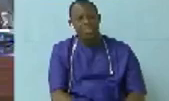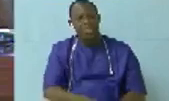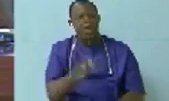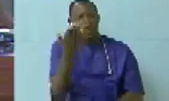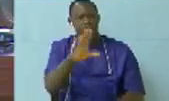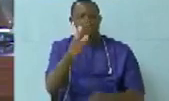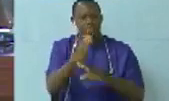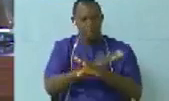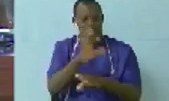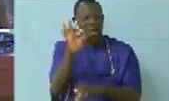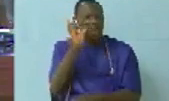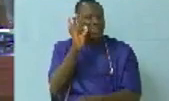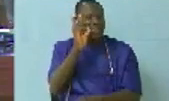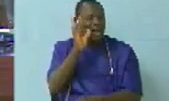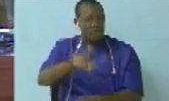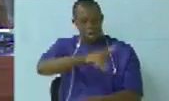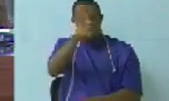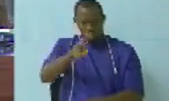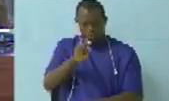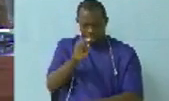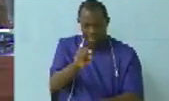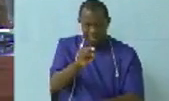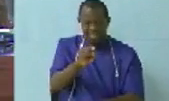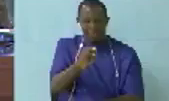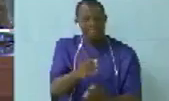From that answer,